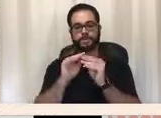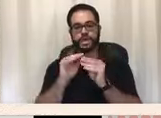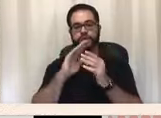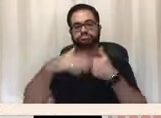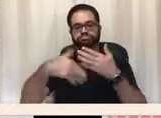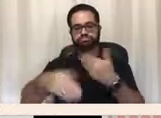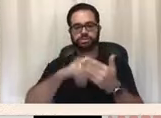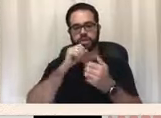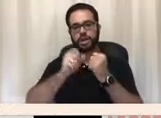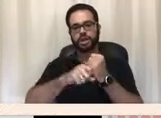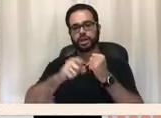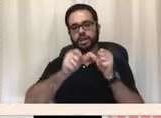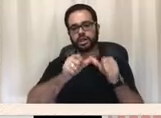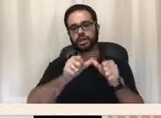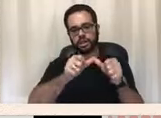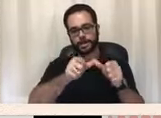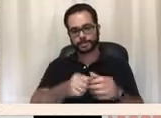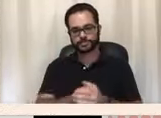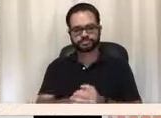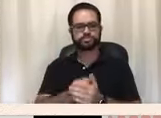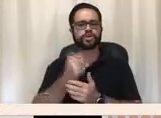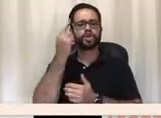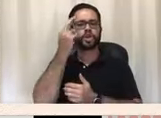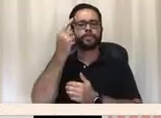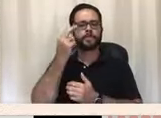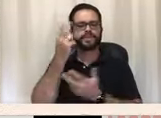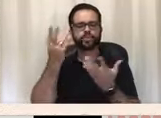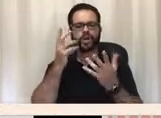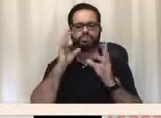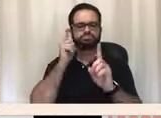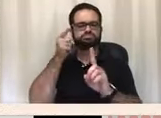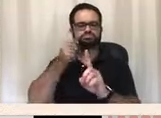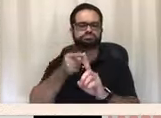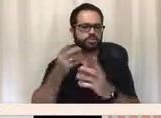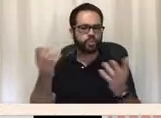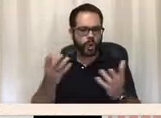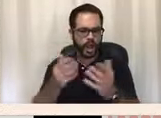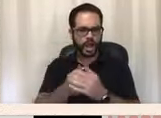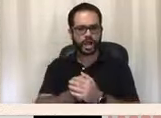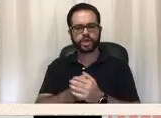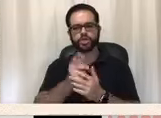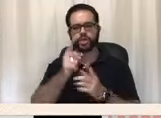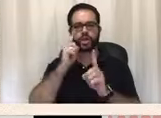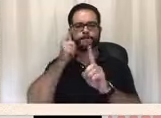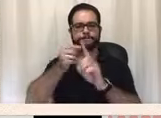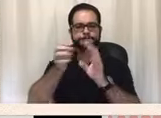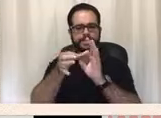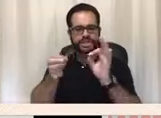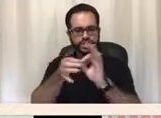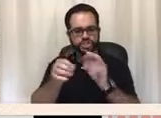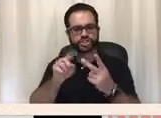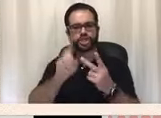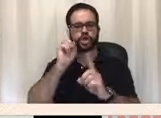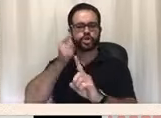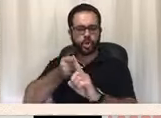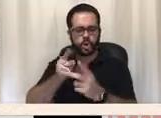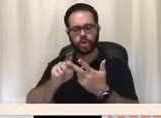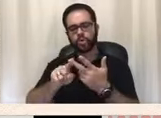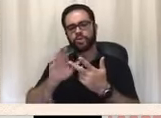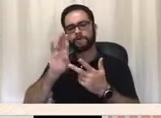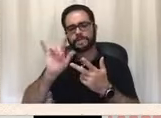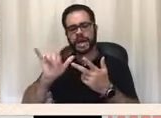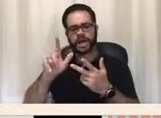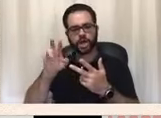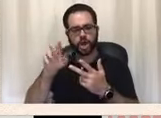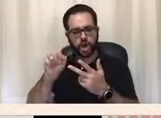purpose. What do you want this meeting to accomplish? And your mission, your goals, your bylaws. And again, your bylaws are where you're going to have